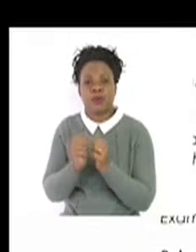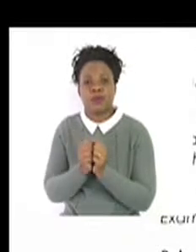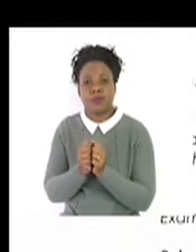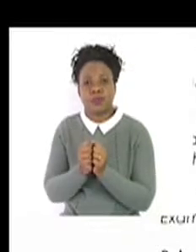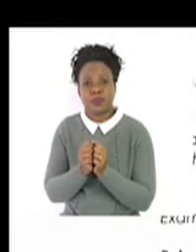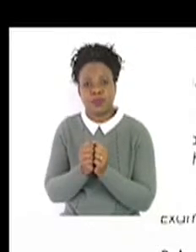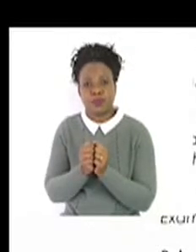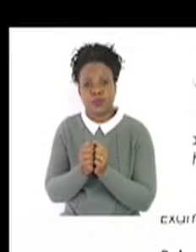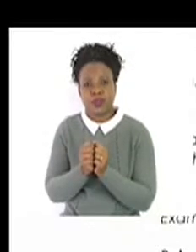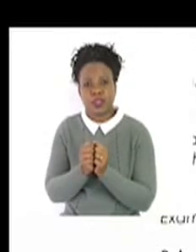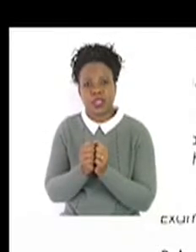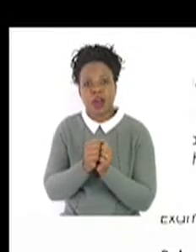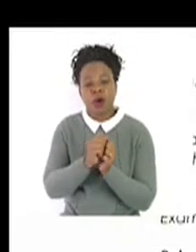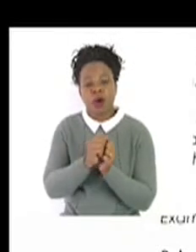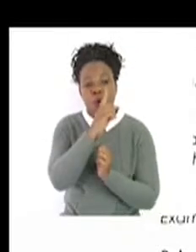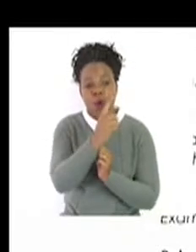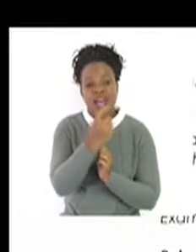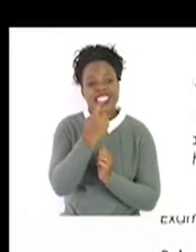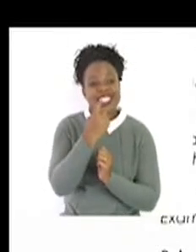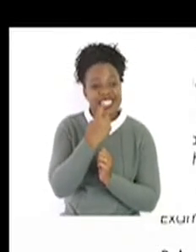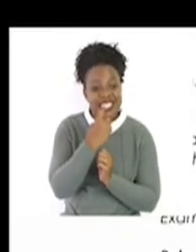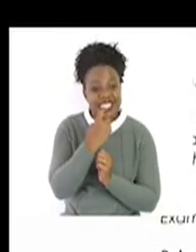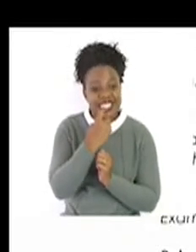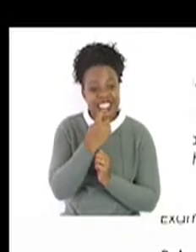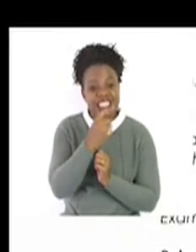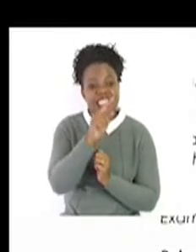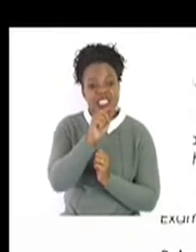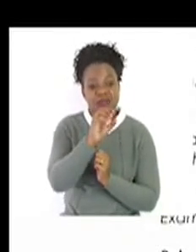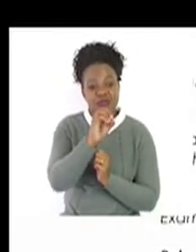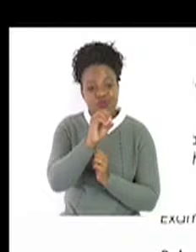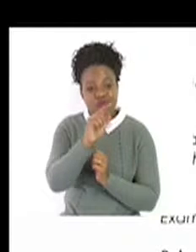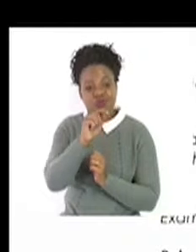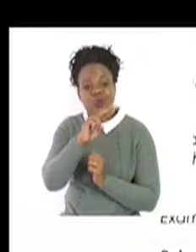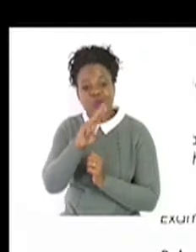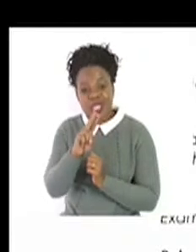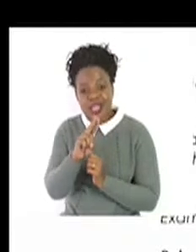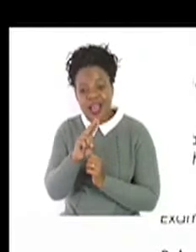They become teeth. Tooth, teeth.